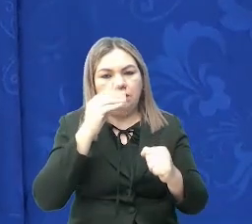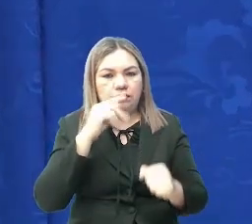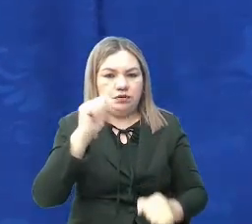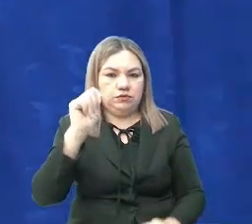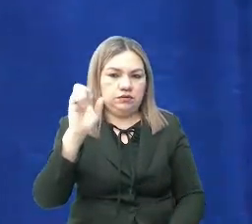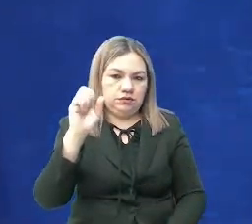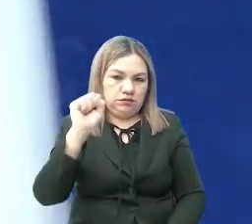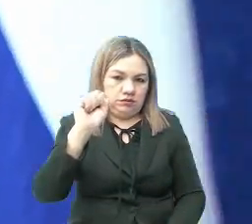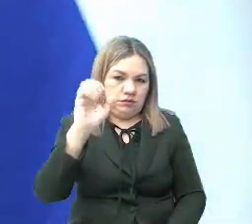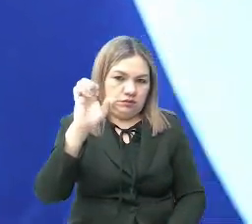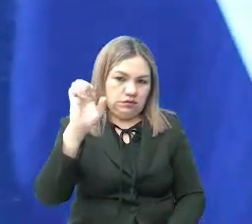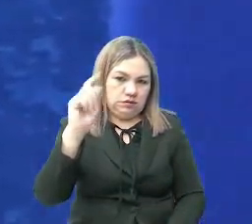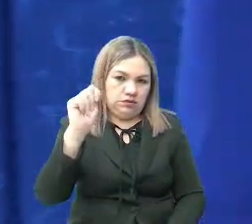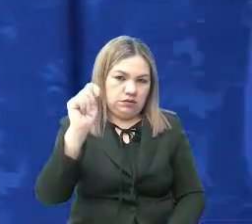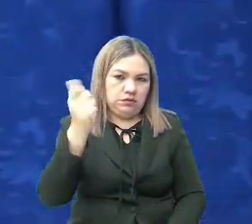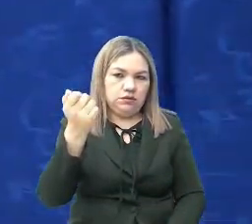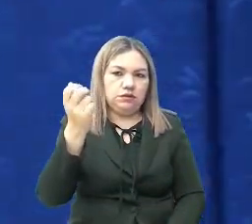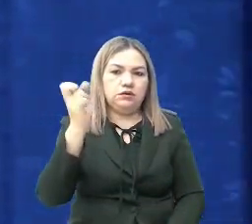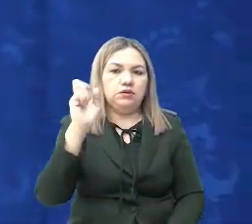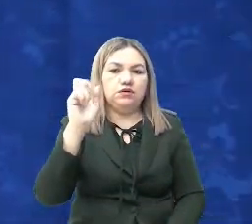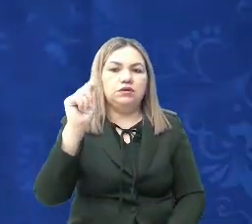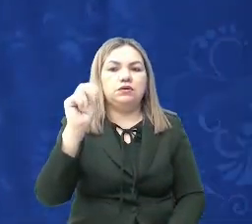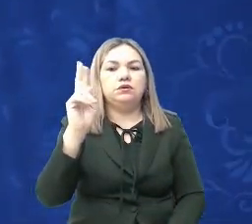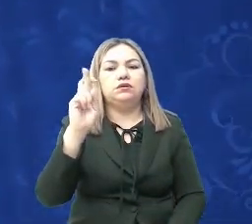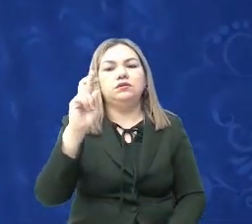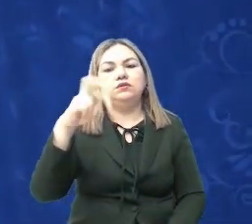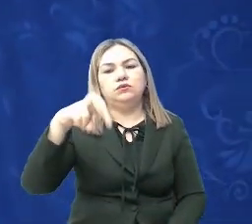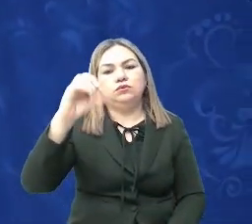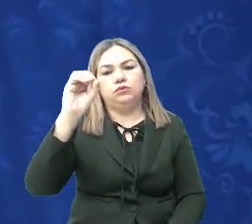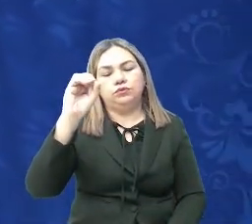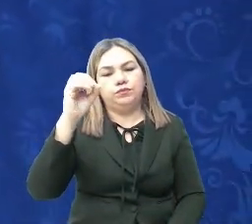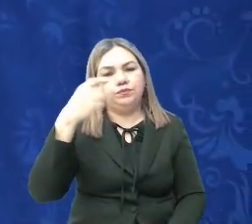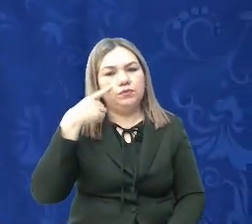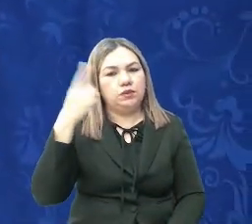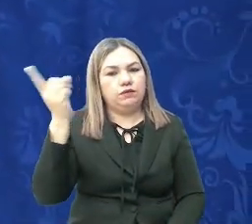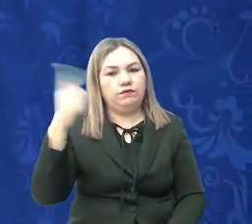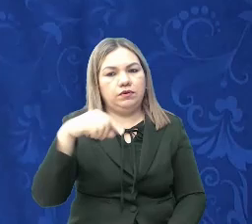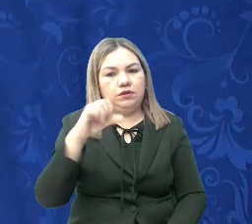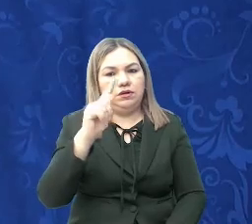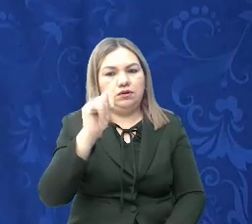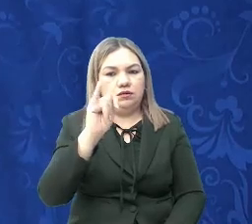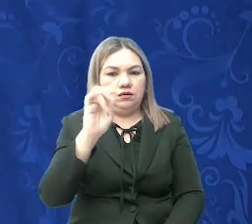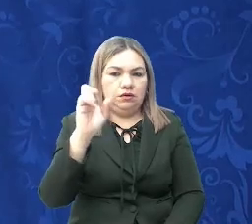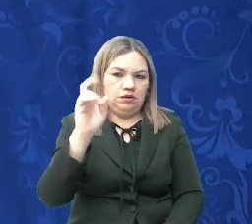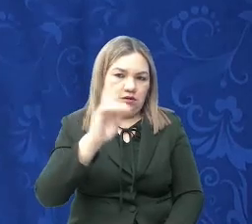of the eternal, that the eternal was eternity was going to invade the land.